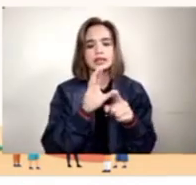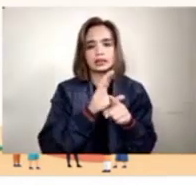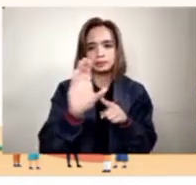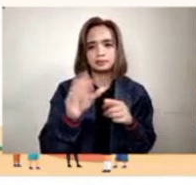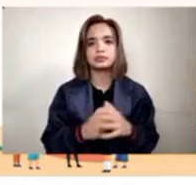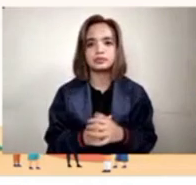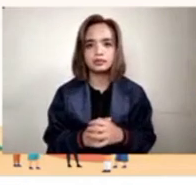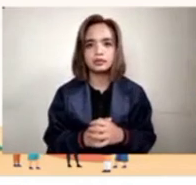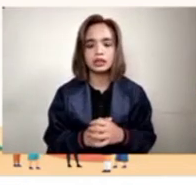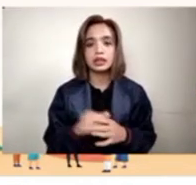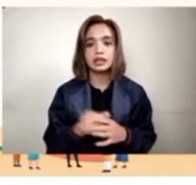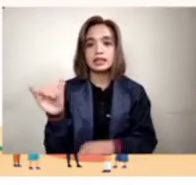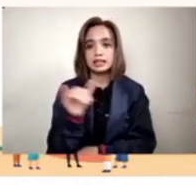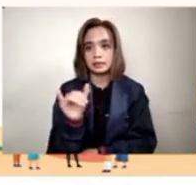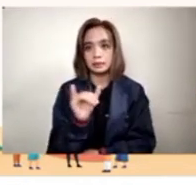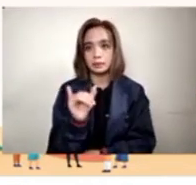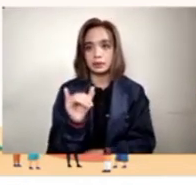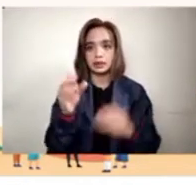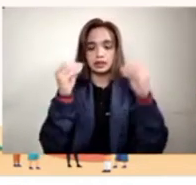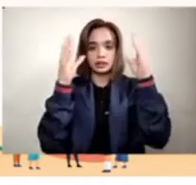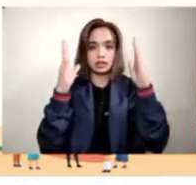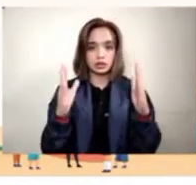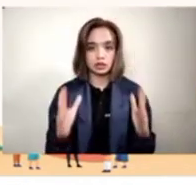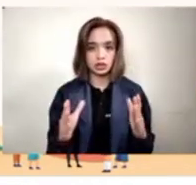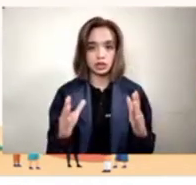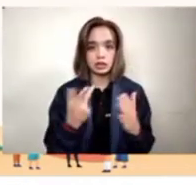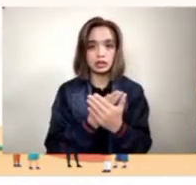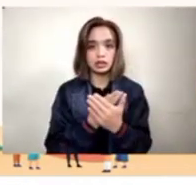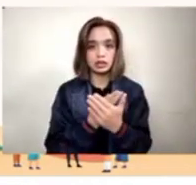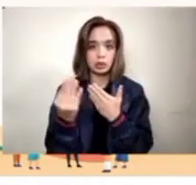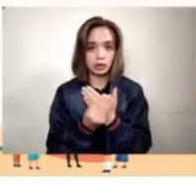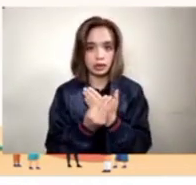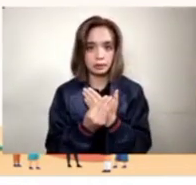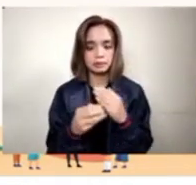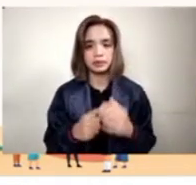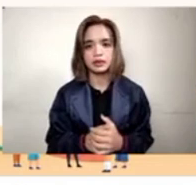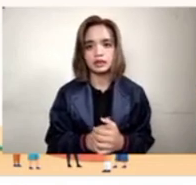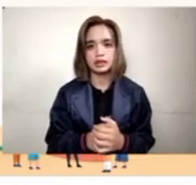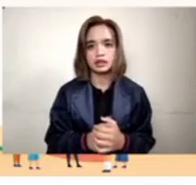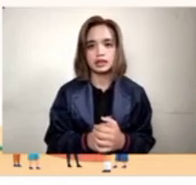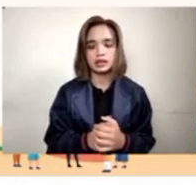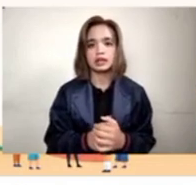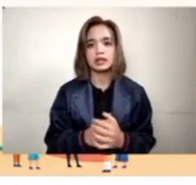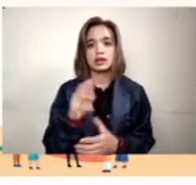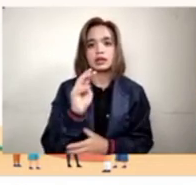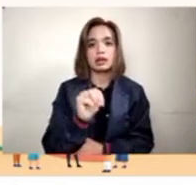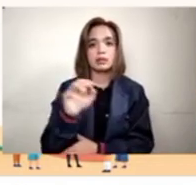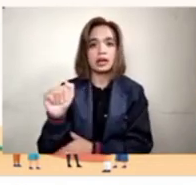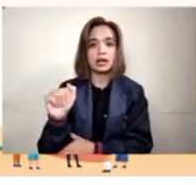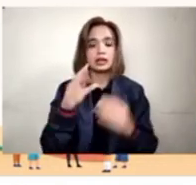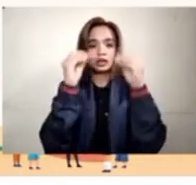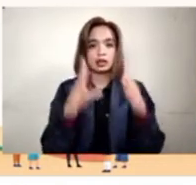the career line. We will subject our teachers as well to the teacher induction program,